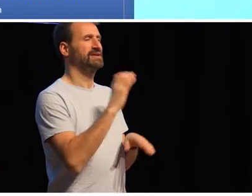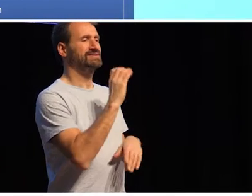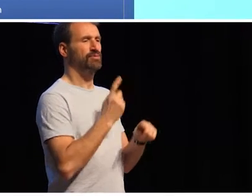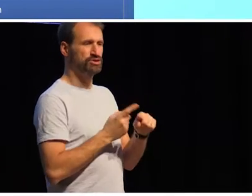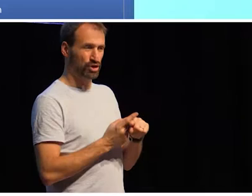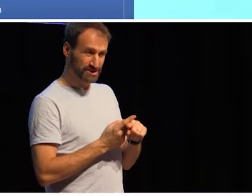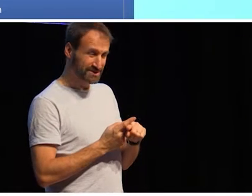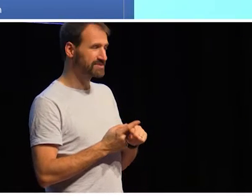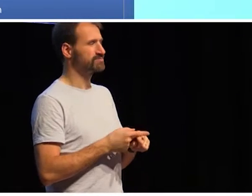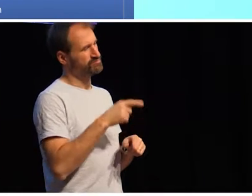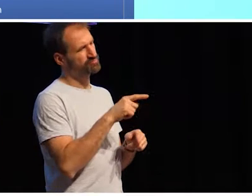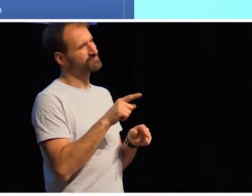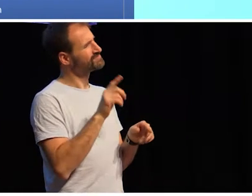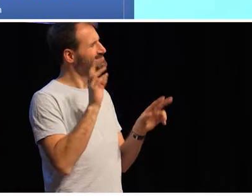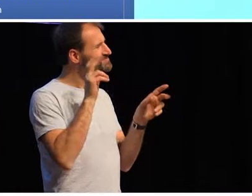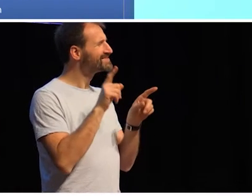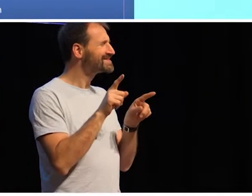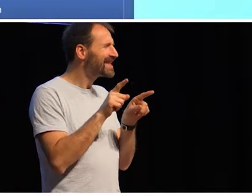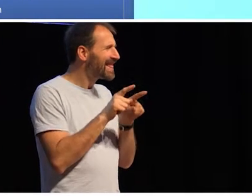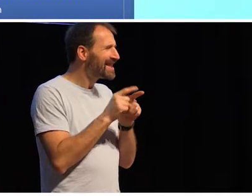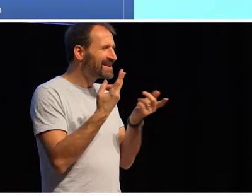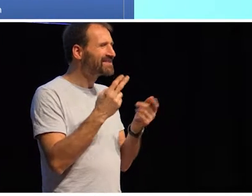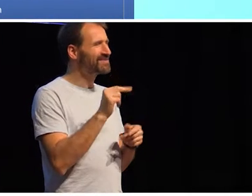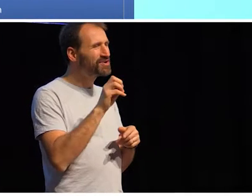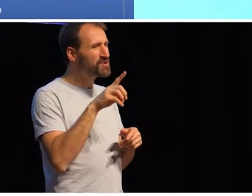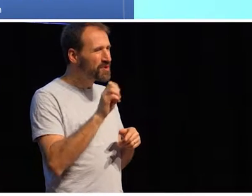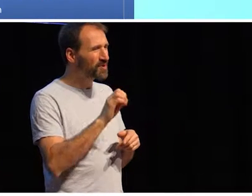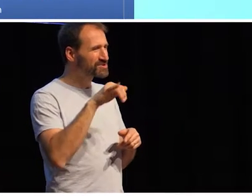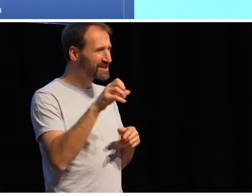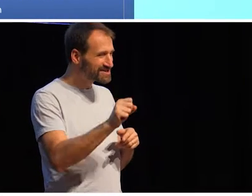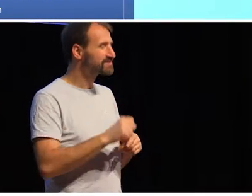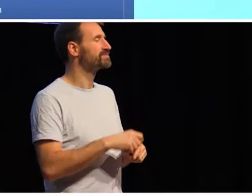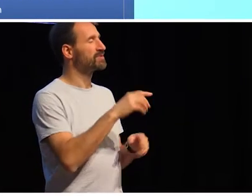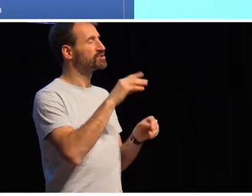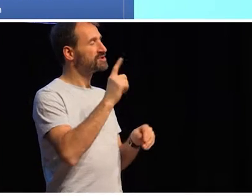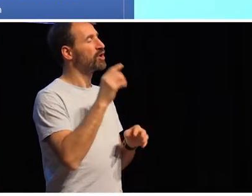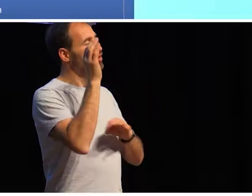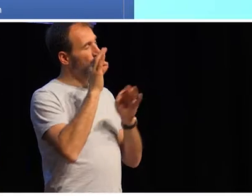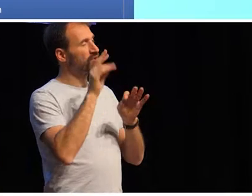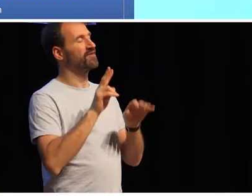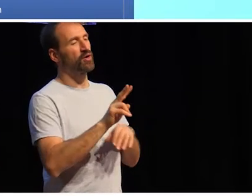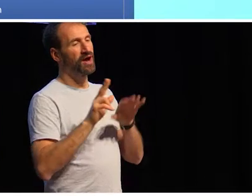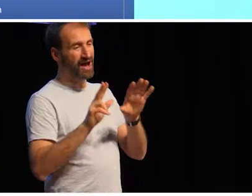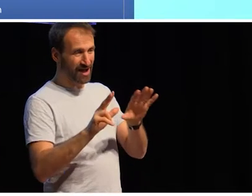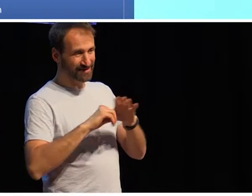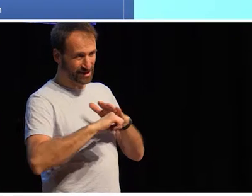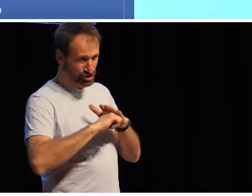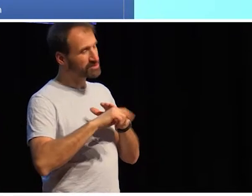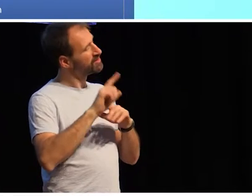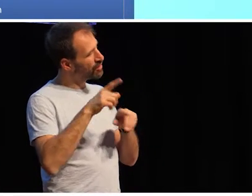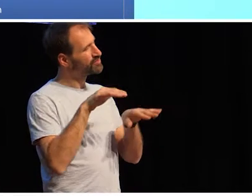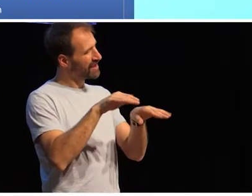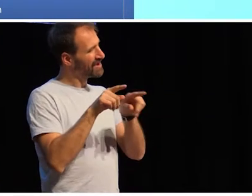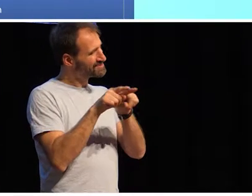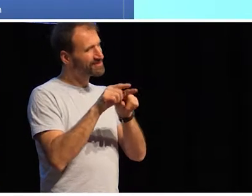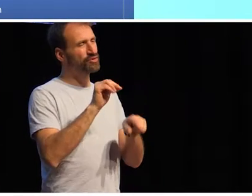similar to Node.js. It's also using the Google V8 engine, which is also a similarity to Node.js. But